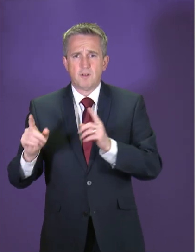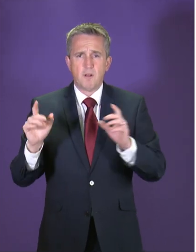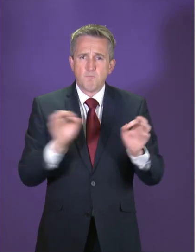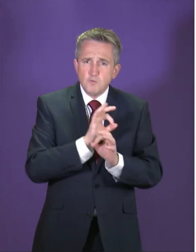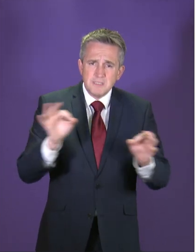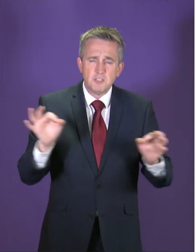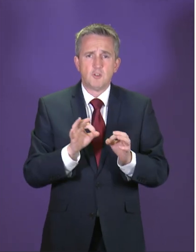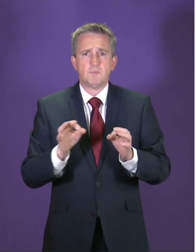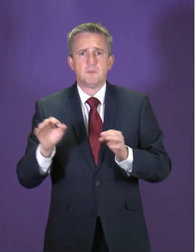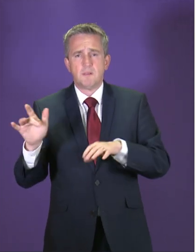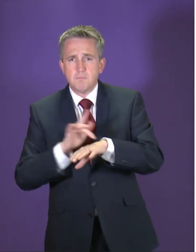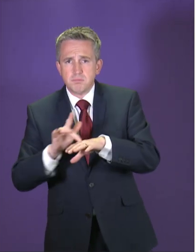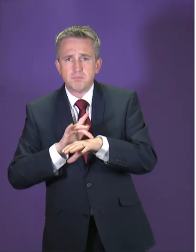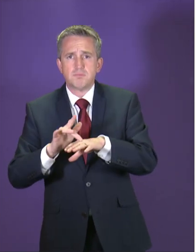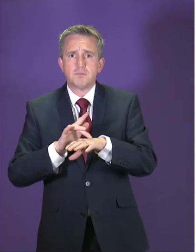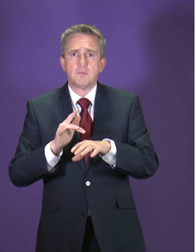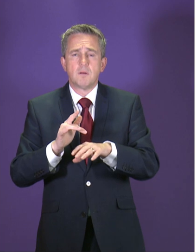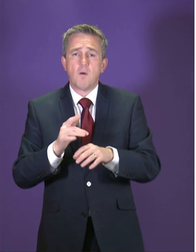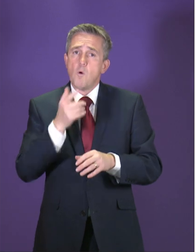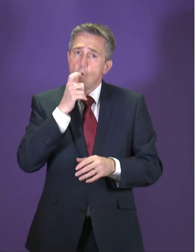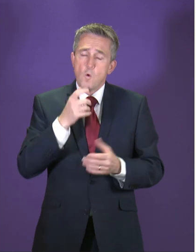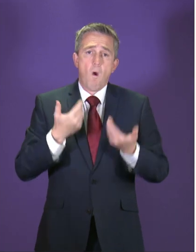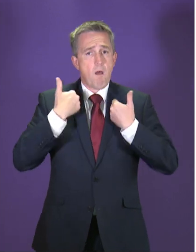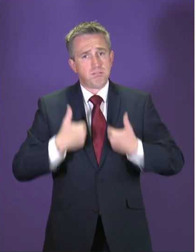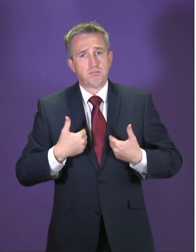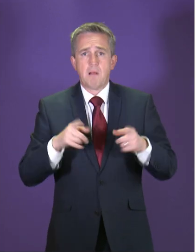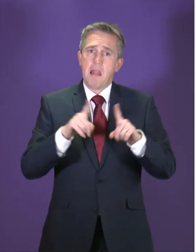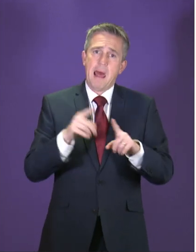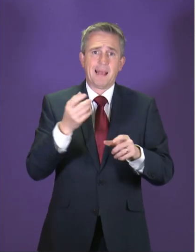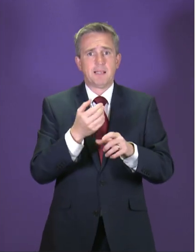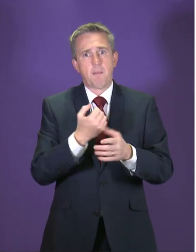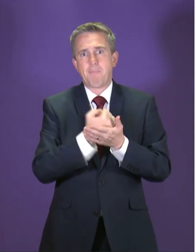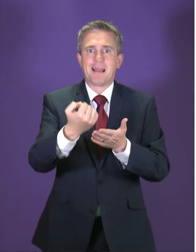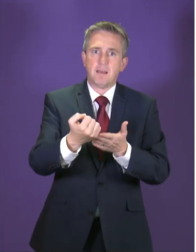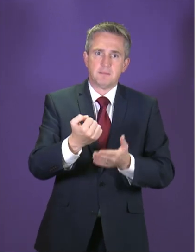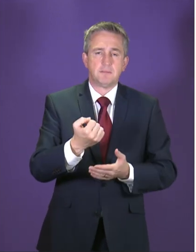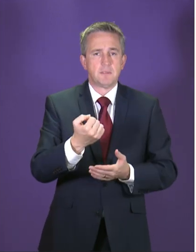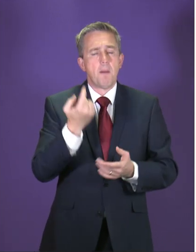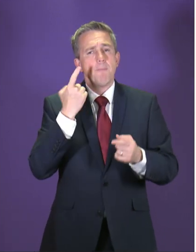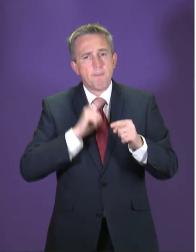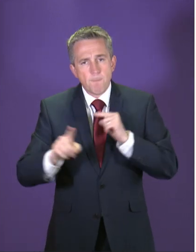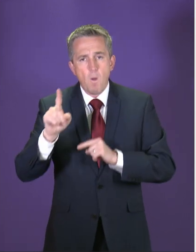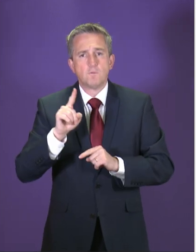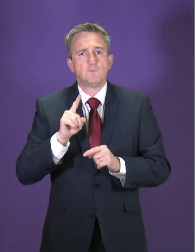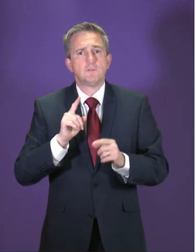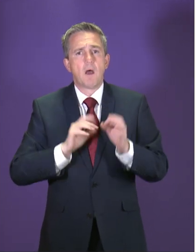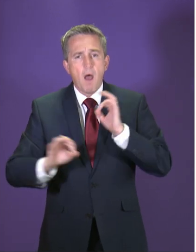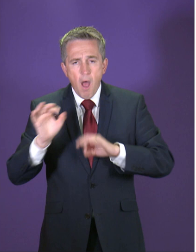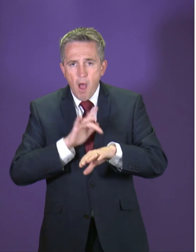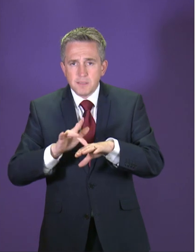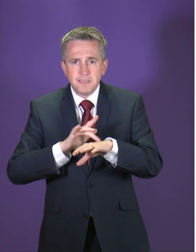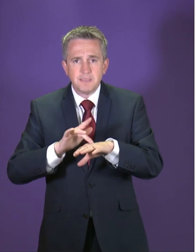fortunes resemble those of Goldman Sachs bankers. But artists who live a more civically